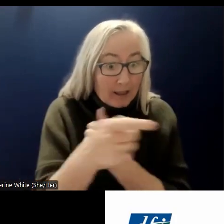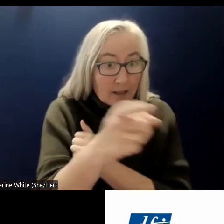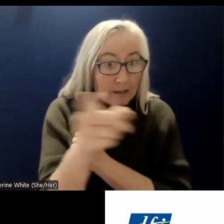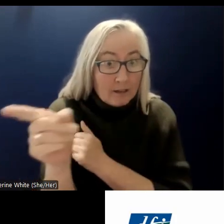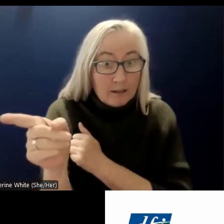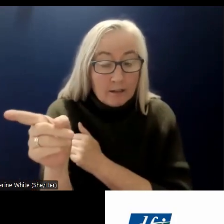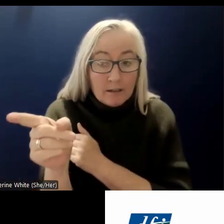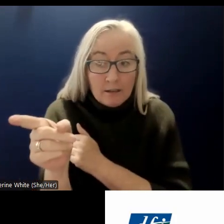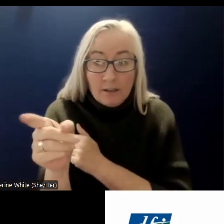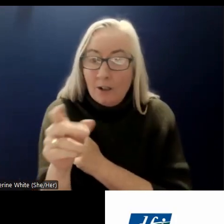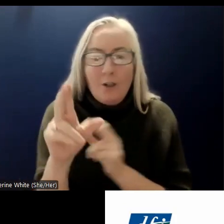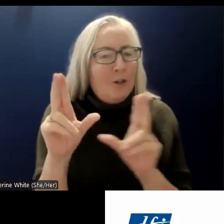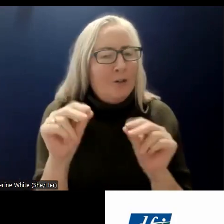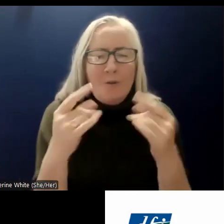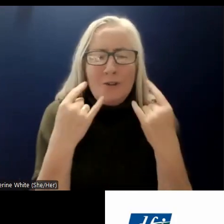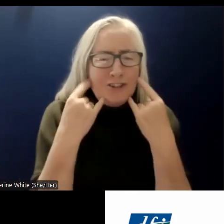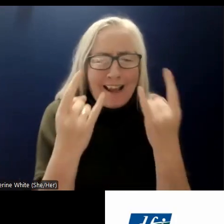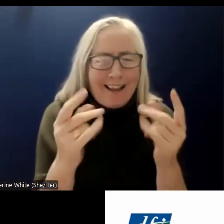Don't be shy.